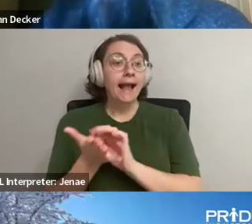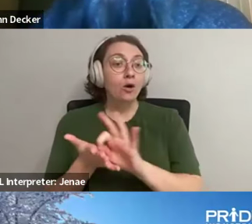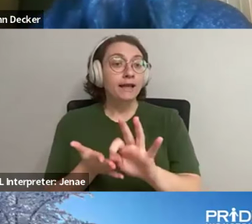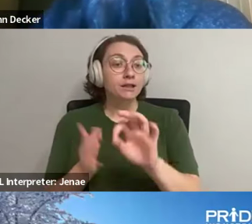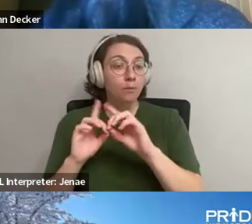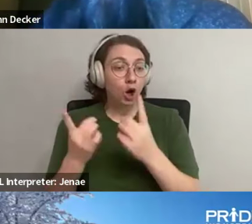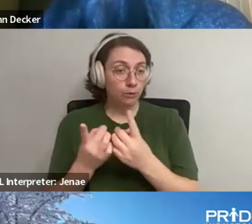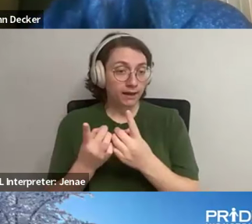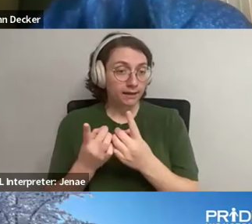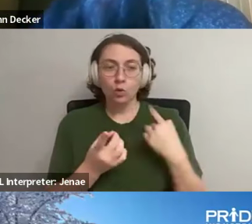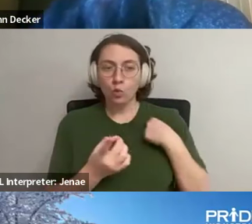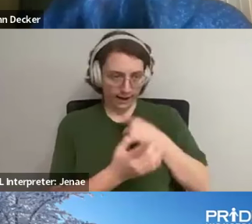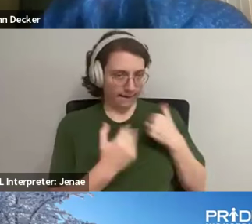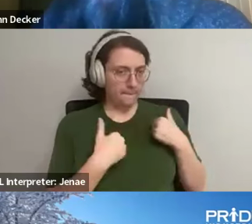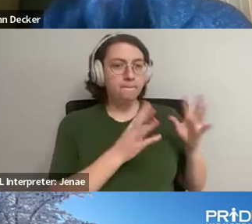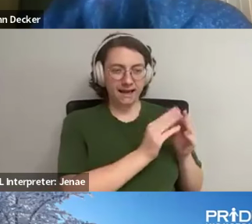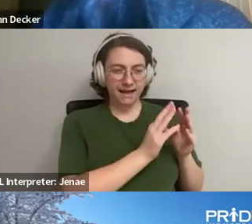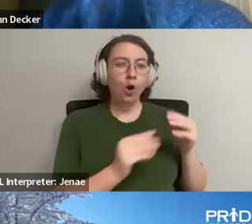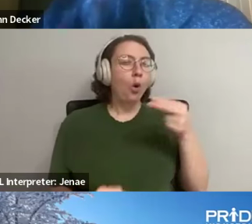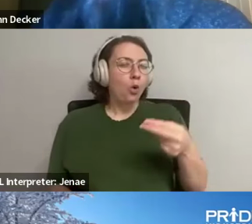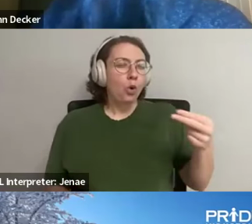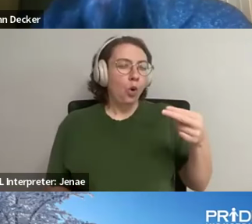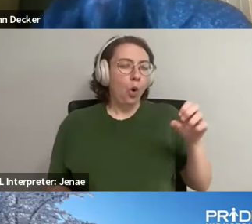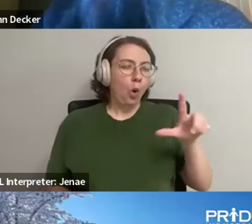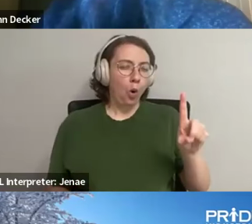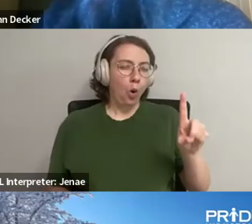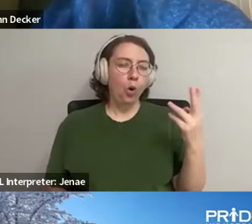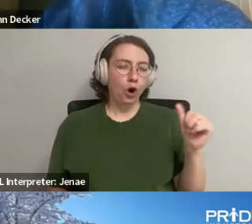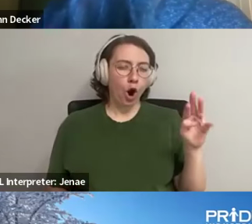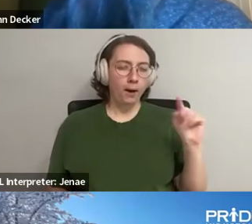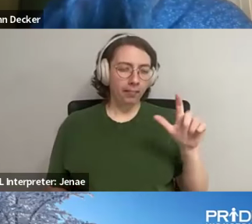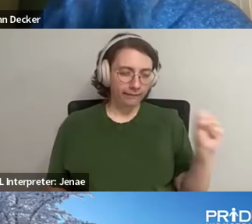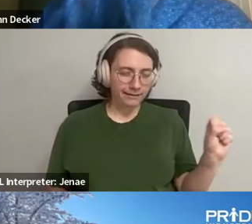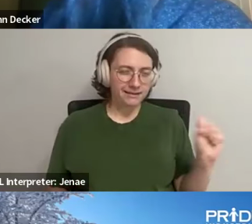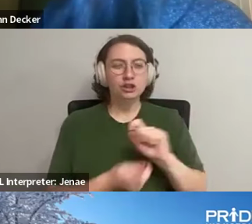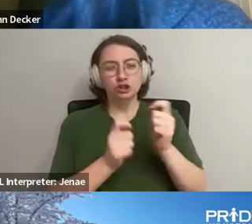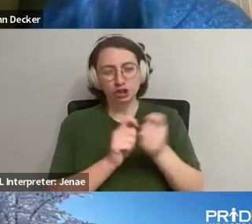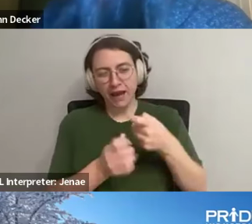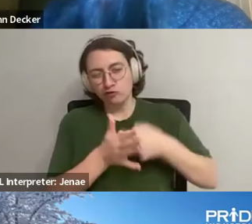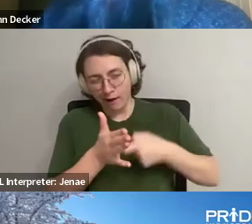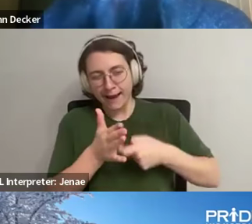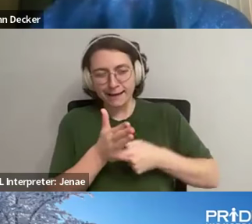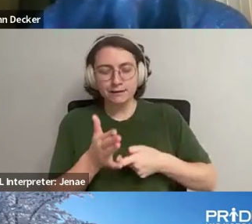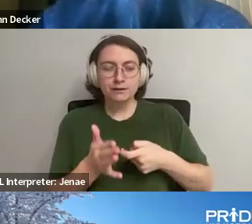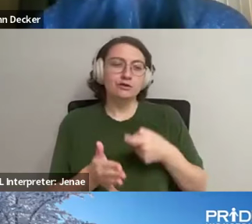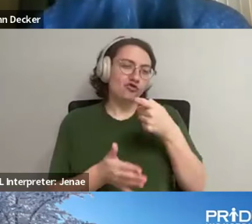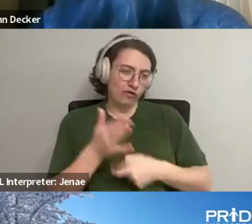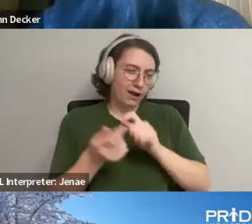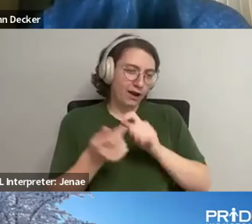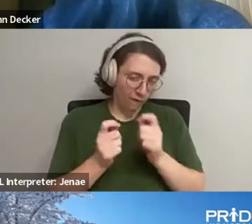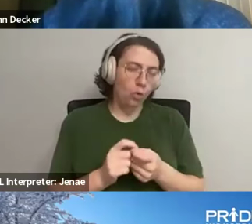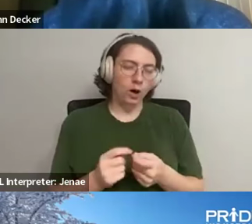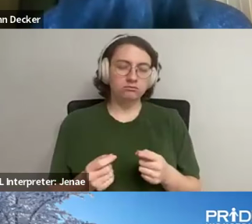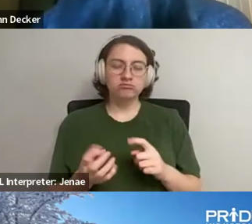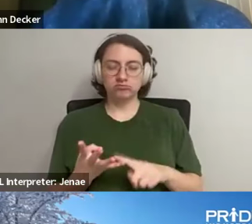discussion about the hold harmlesses and the change of rates through rate reform.